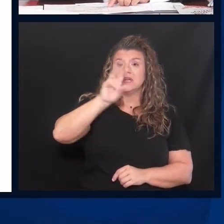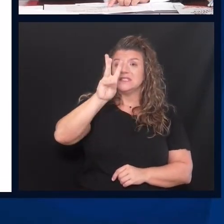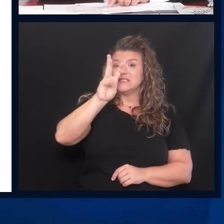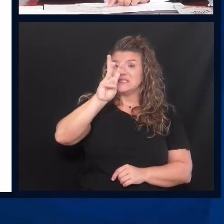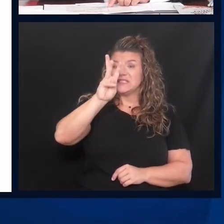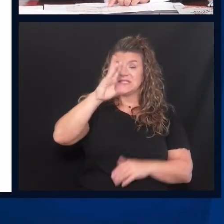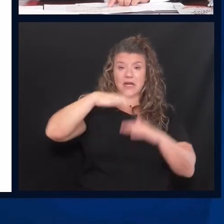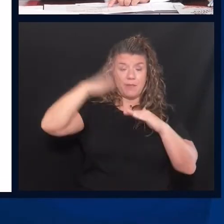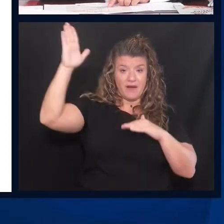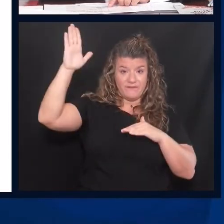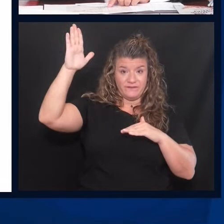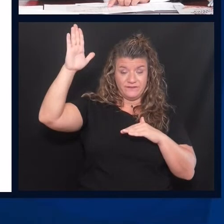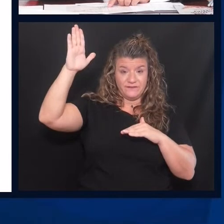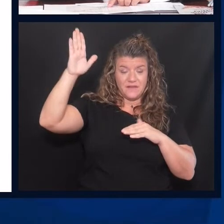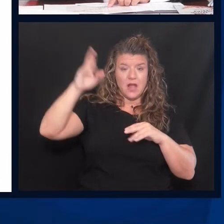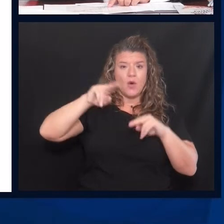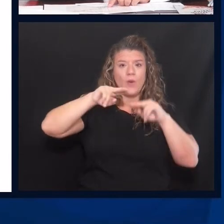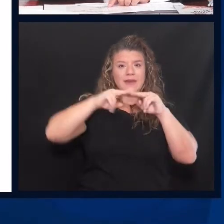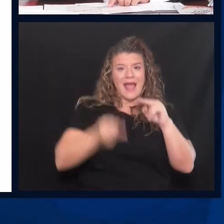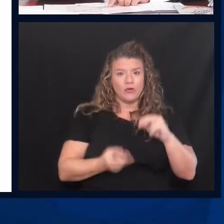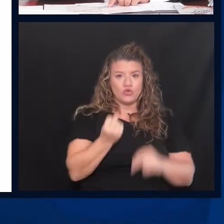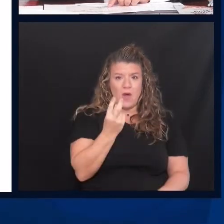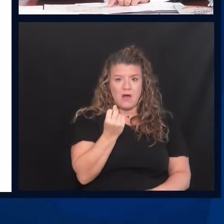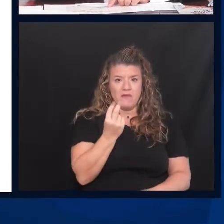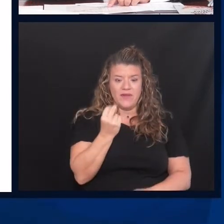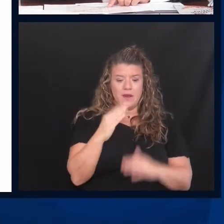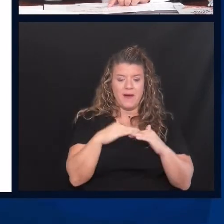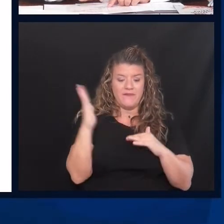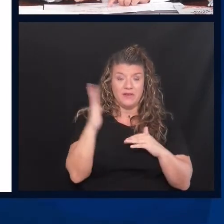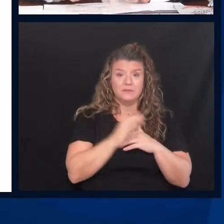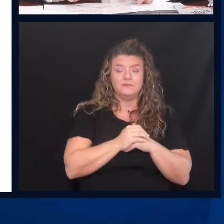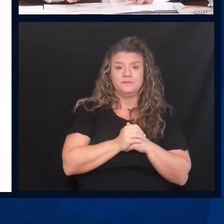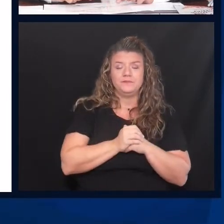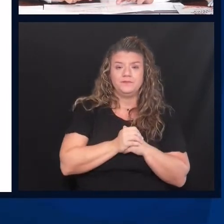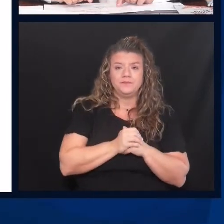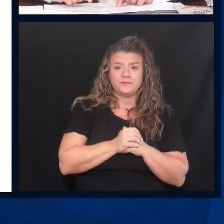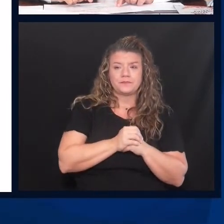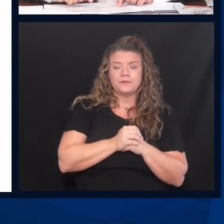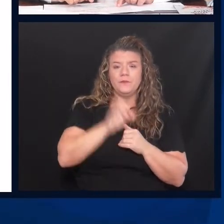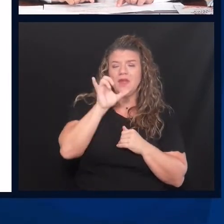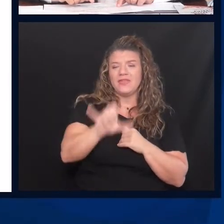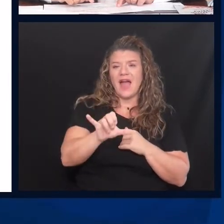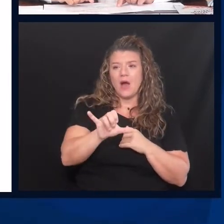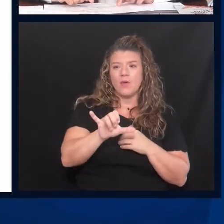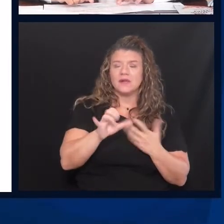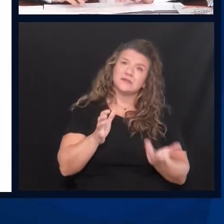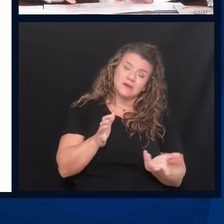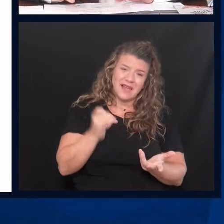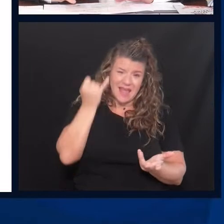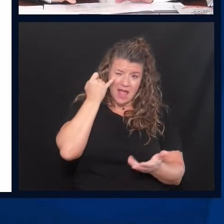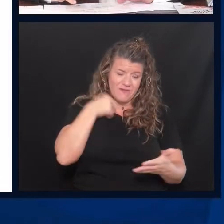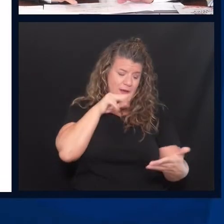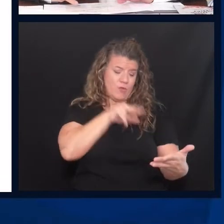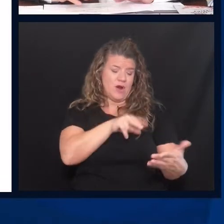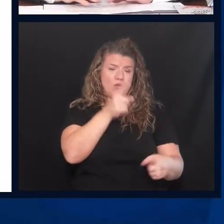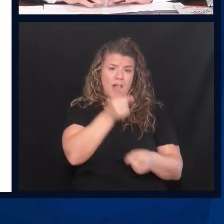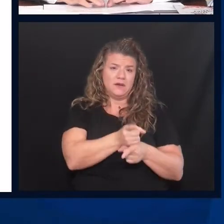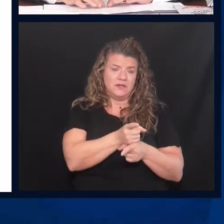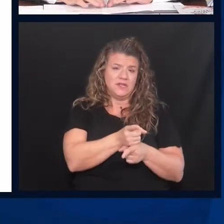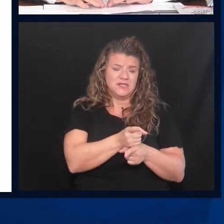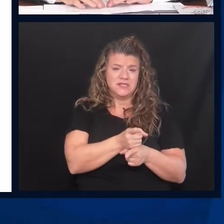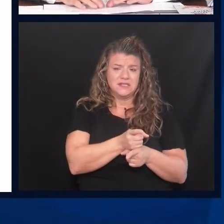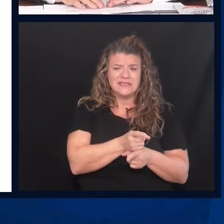16 and above down to 12 and above. And that was, and if I'm reading this correctly, that